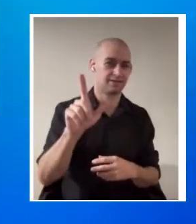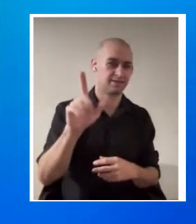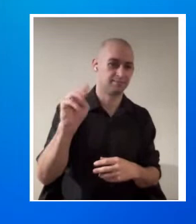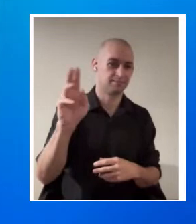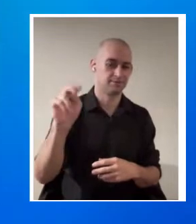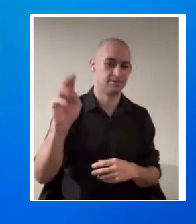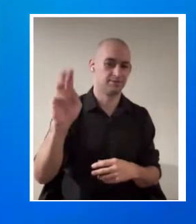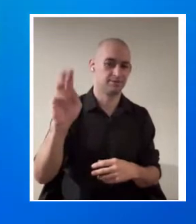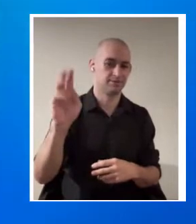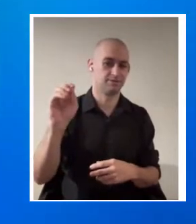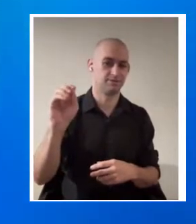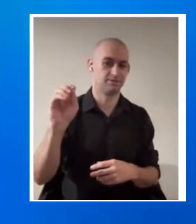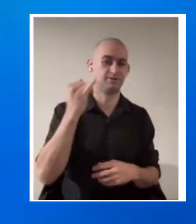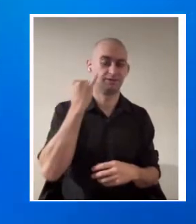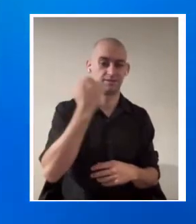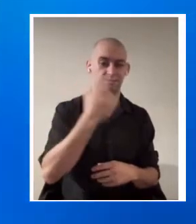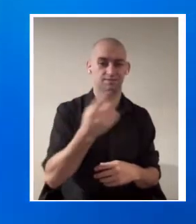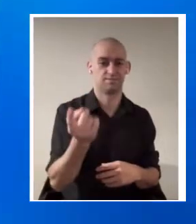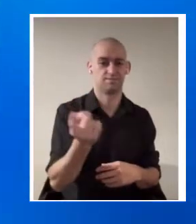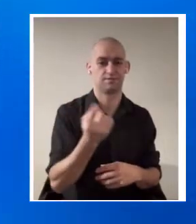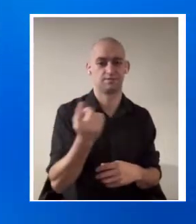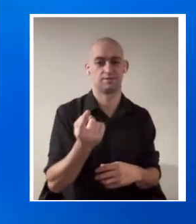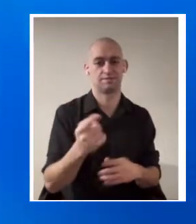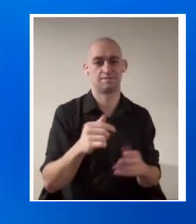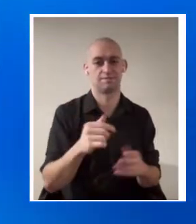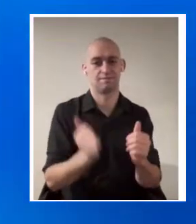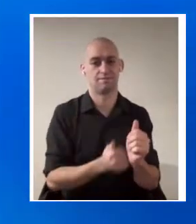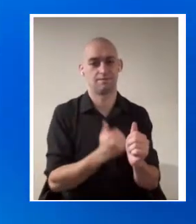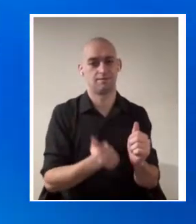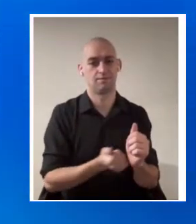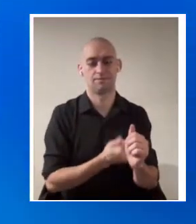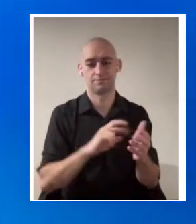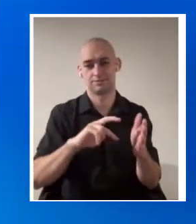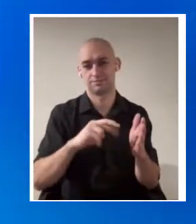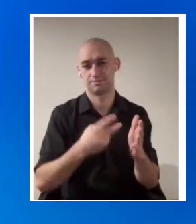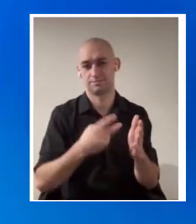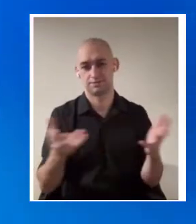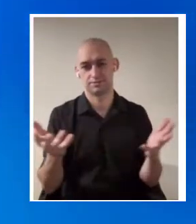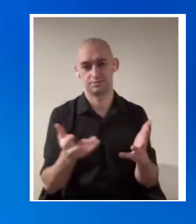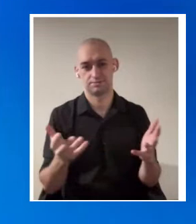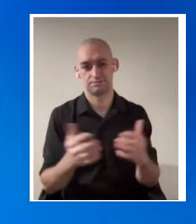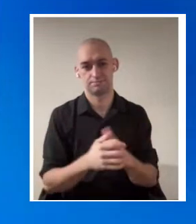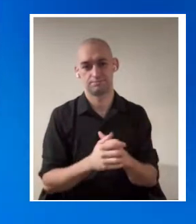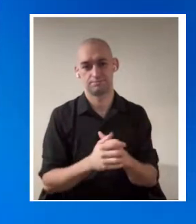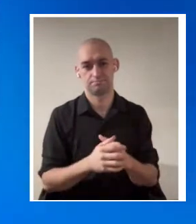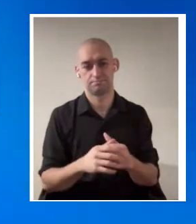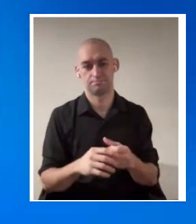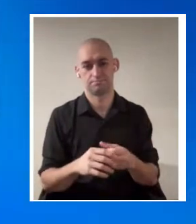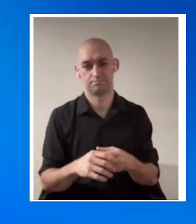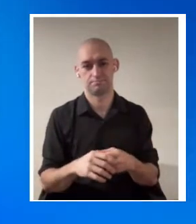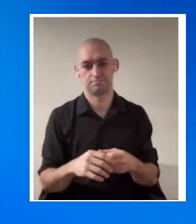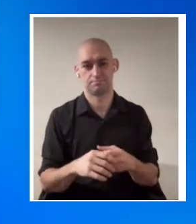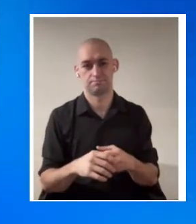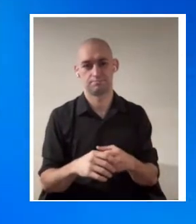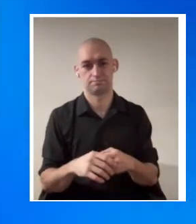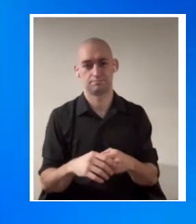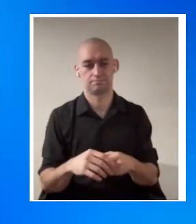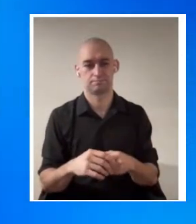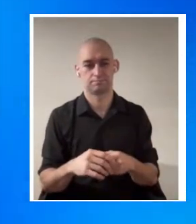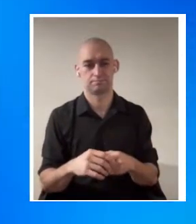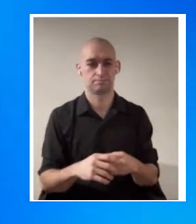If you are cost burdened, what does that mean? You're paying more than what percentage of your annual household